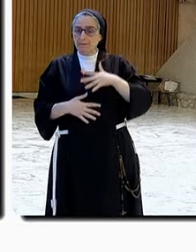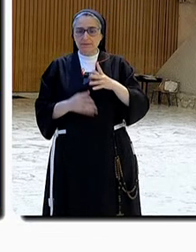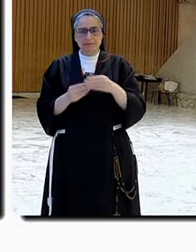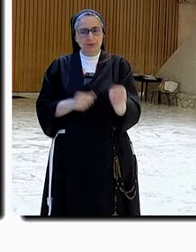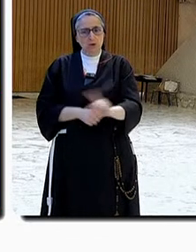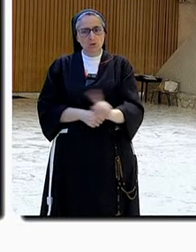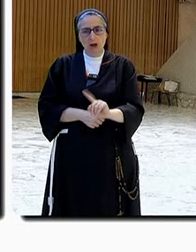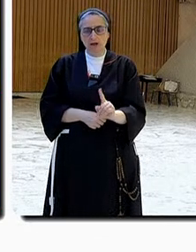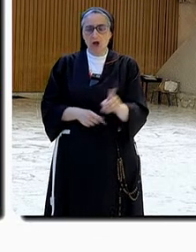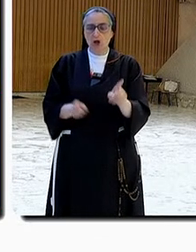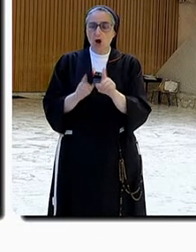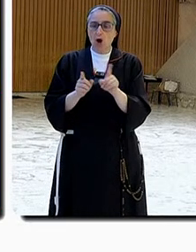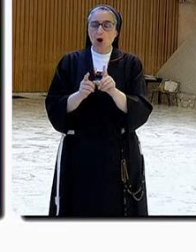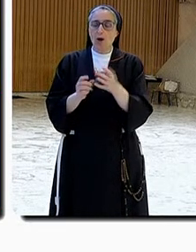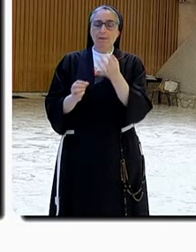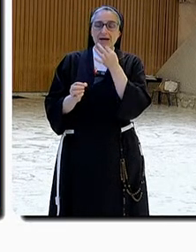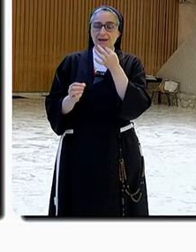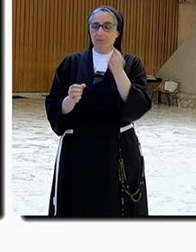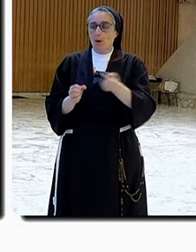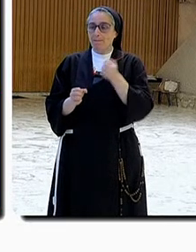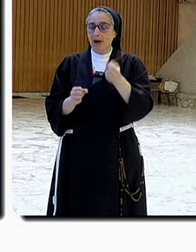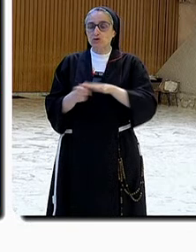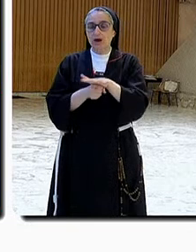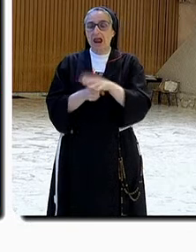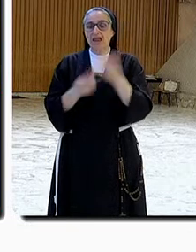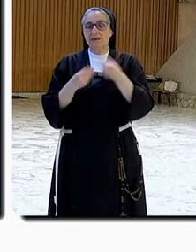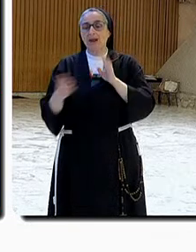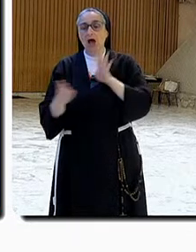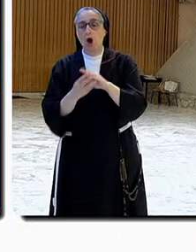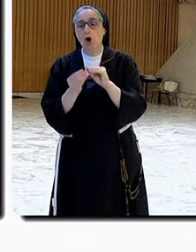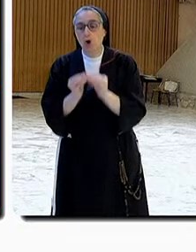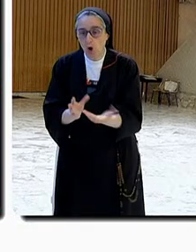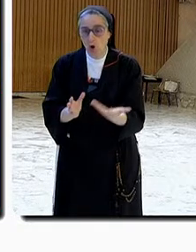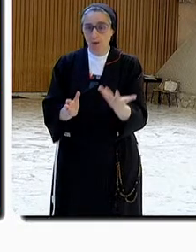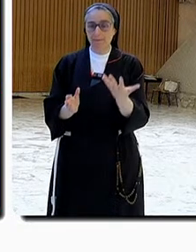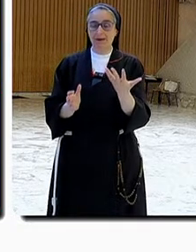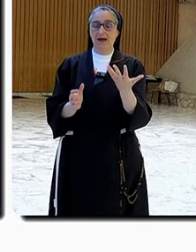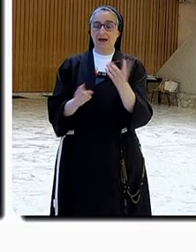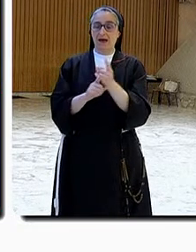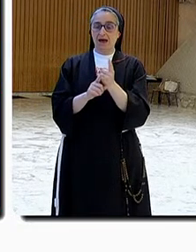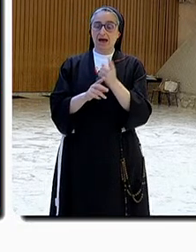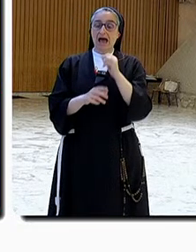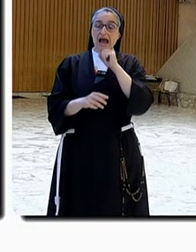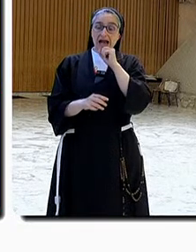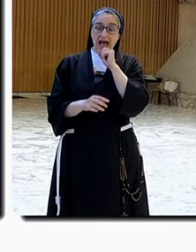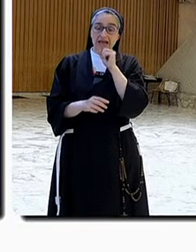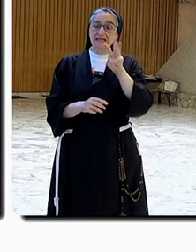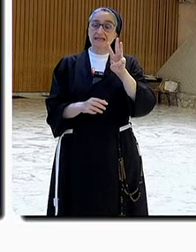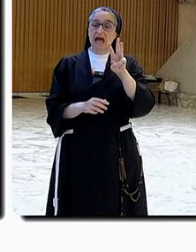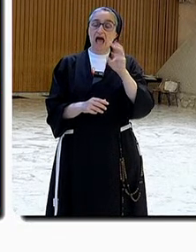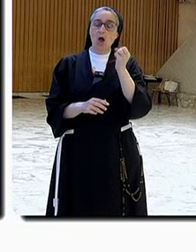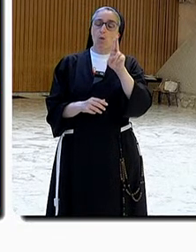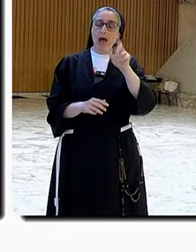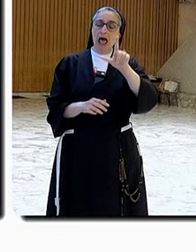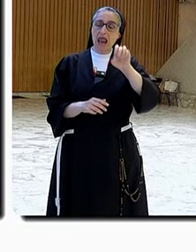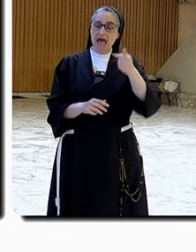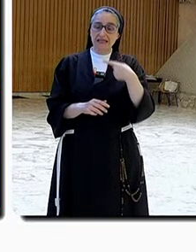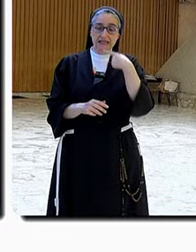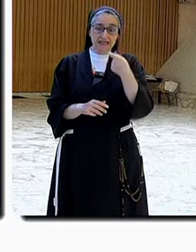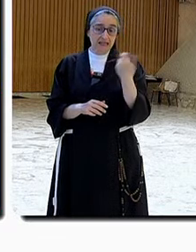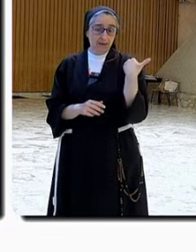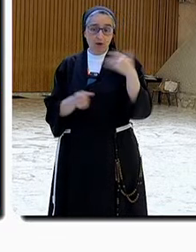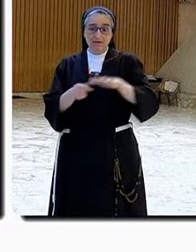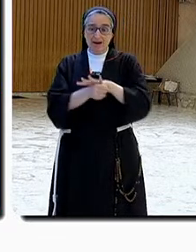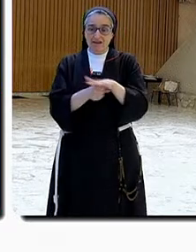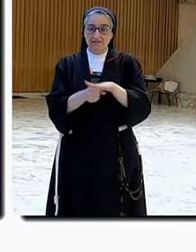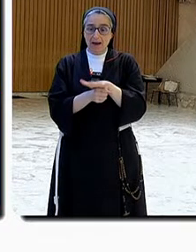Likeness, Cardinal Ouellette notes, quote, "Until recently, the family was considered the terminal point for applying the church's pastoral decisions.